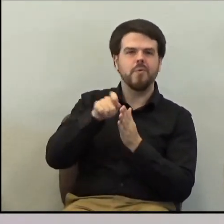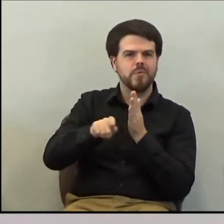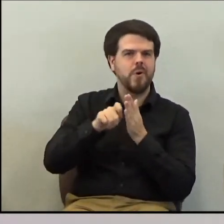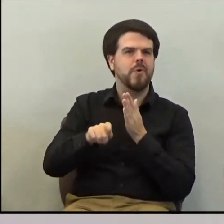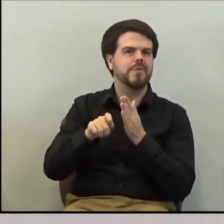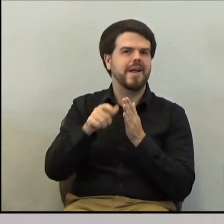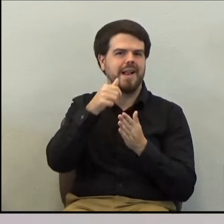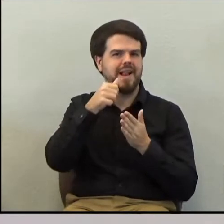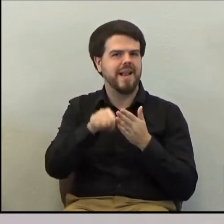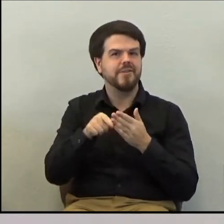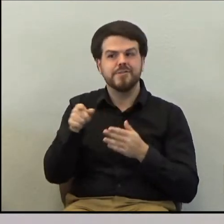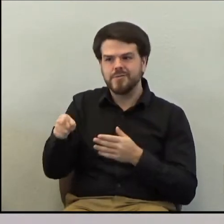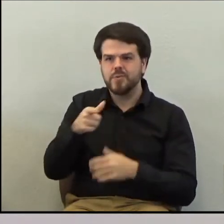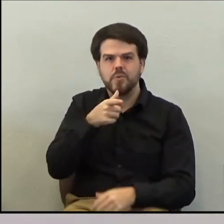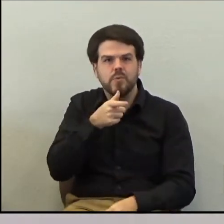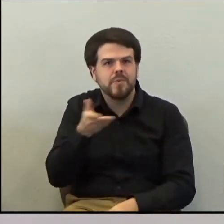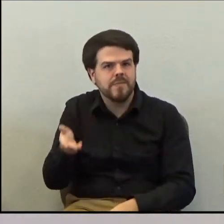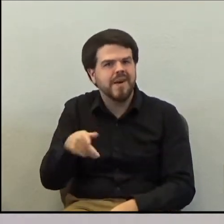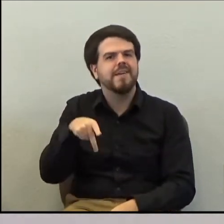Philippians.